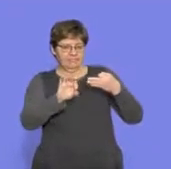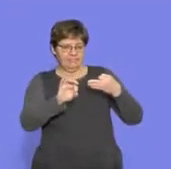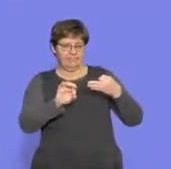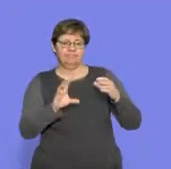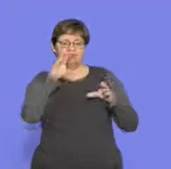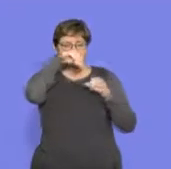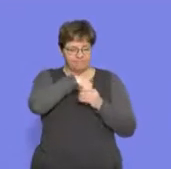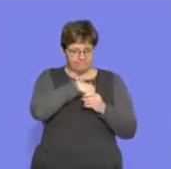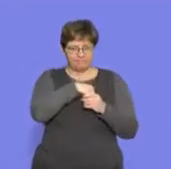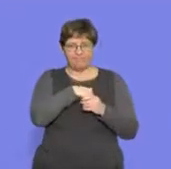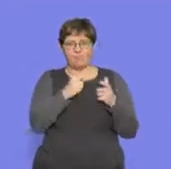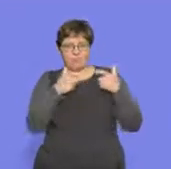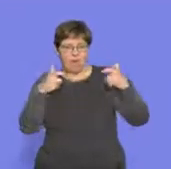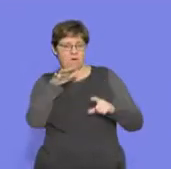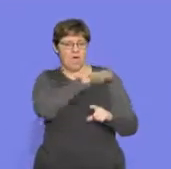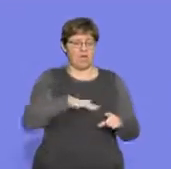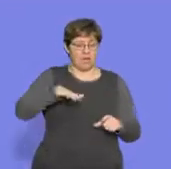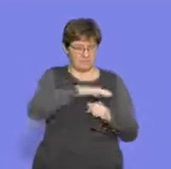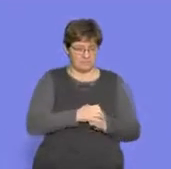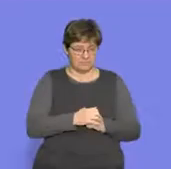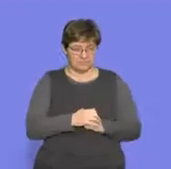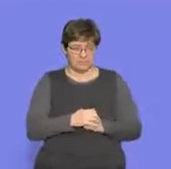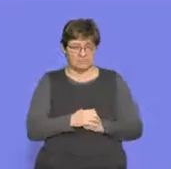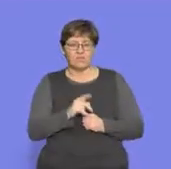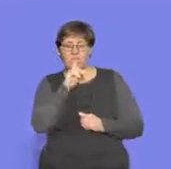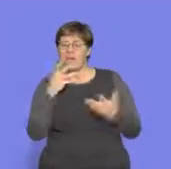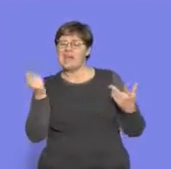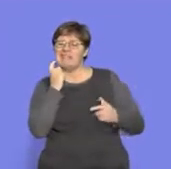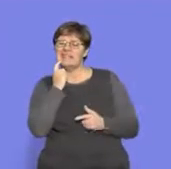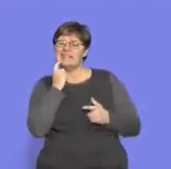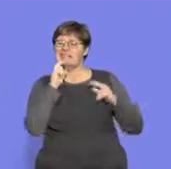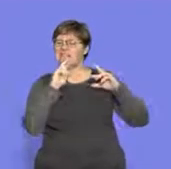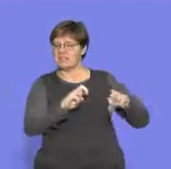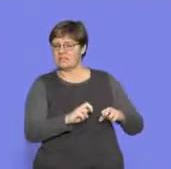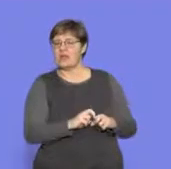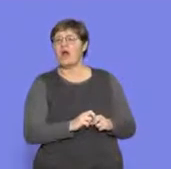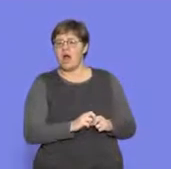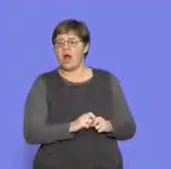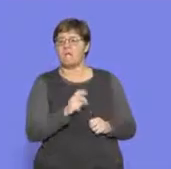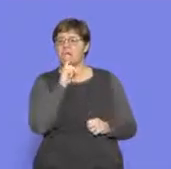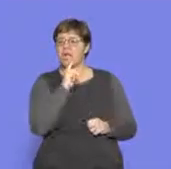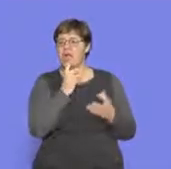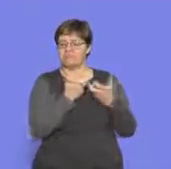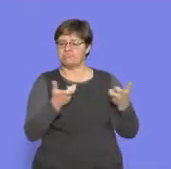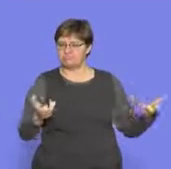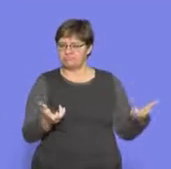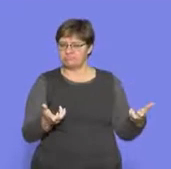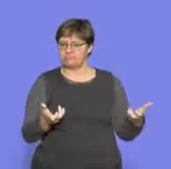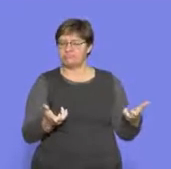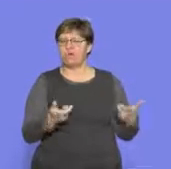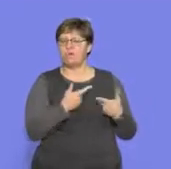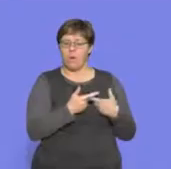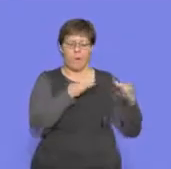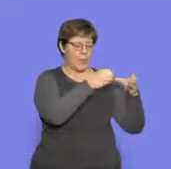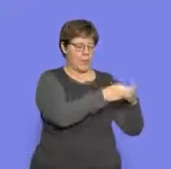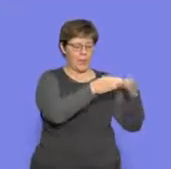are covered, and it's in a larger area. To make it easier to study, ecologists have divided the biosphere into smaller and